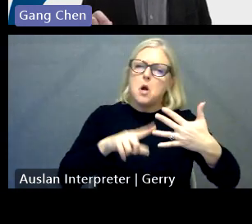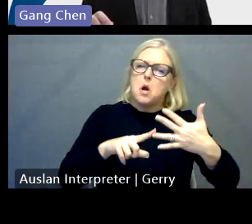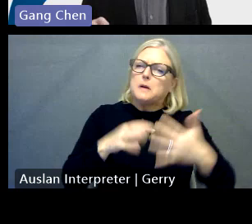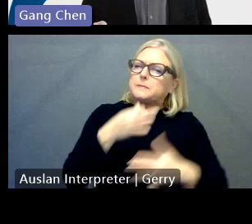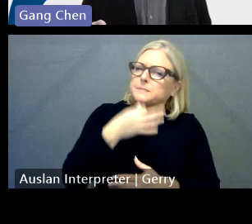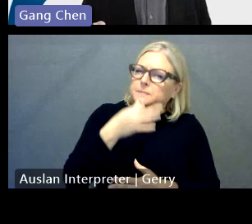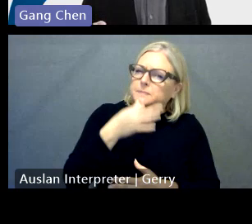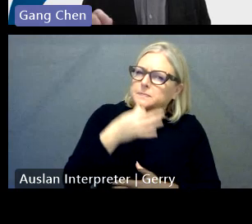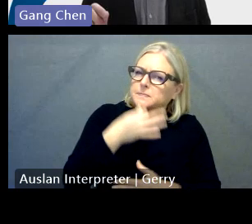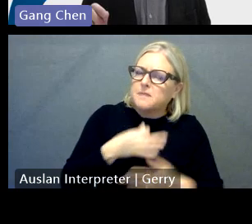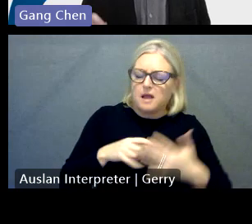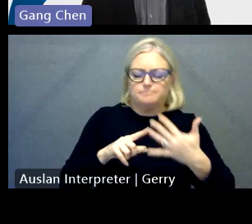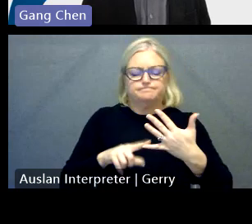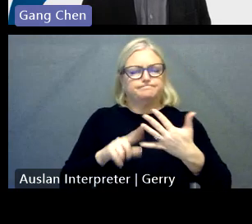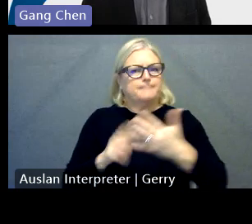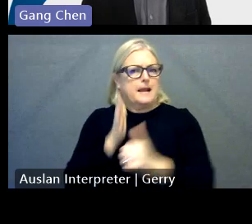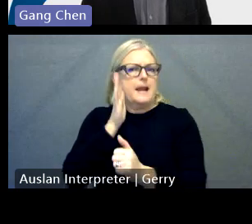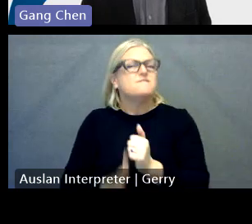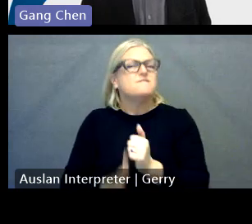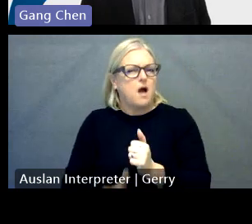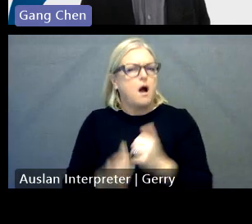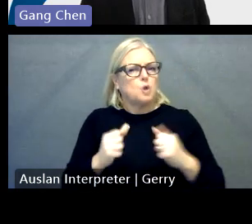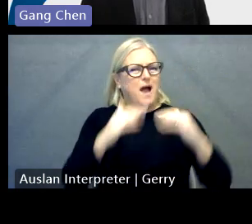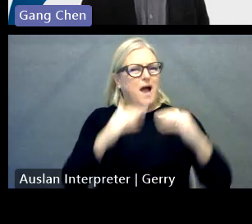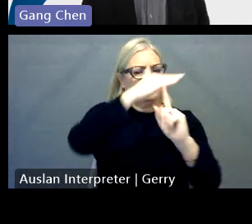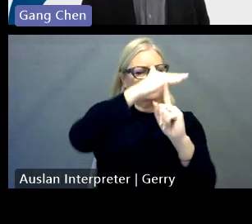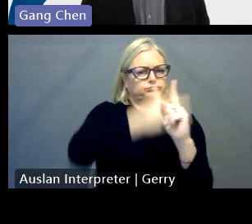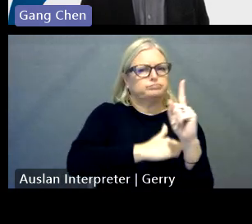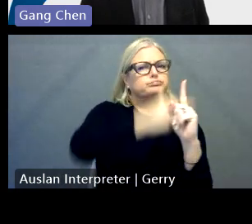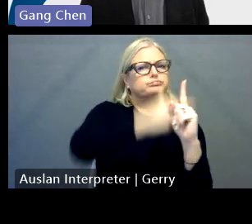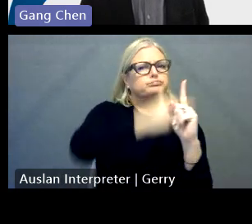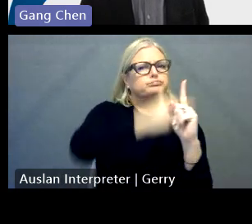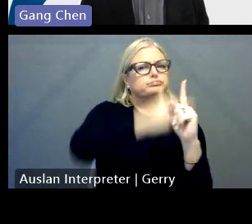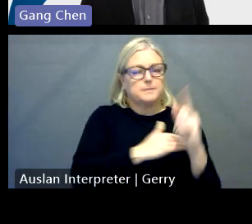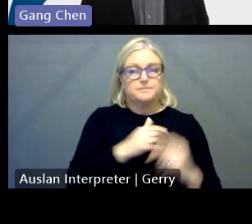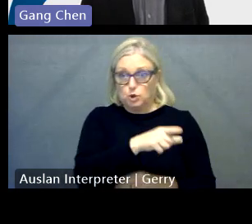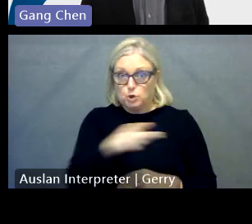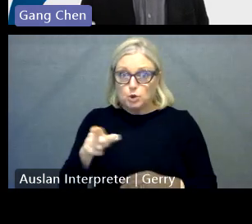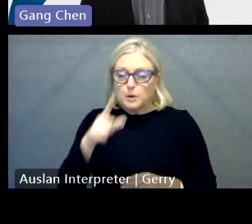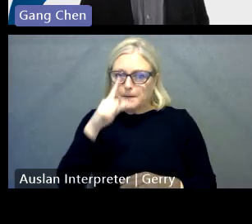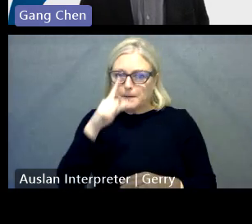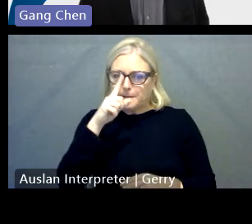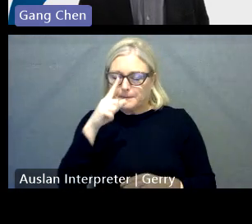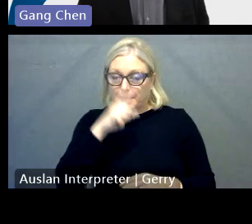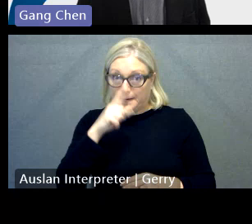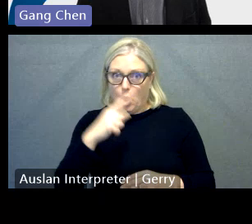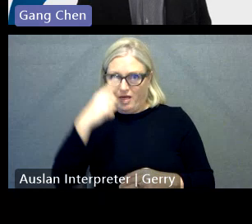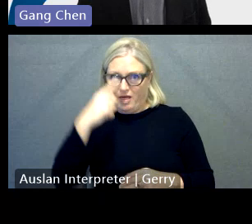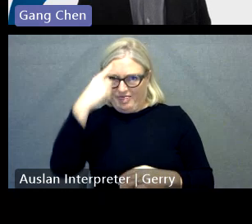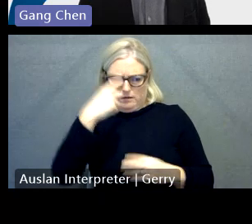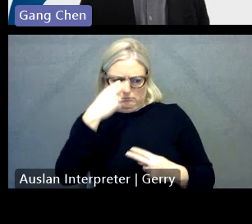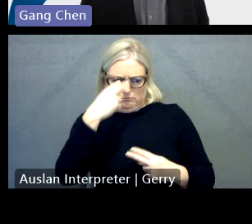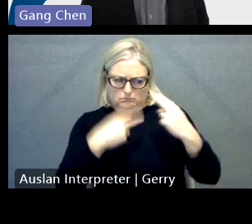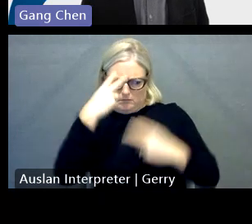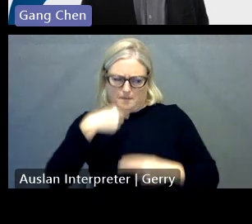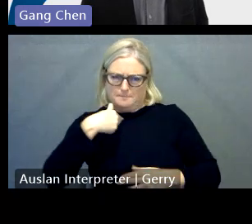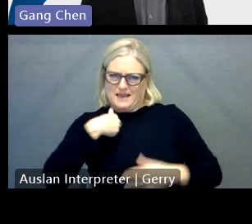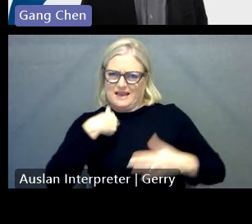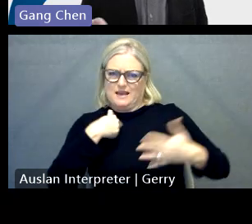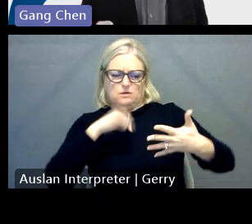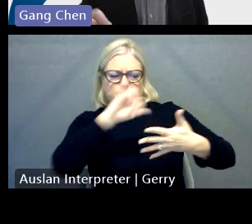table, although we have some explanations to give it for some of the items. So you can find all the details onto